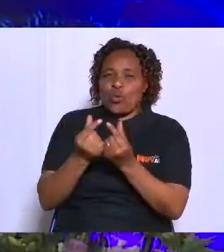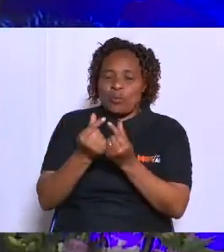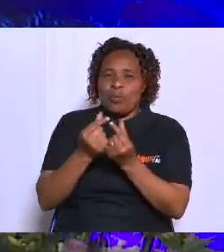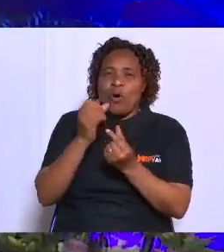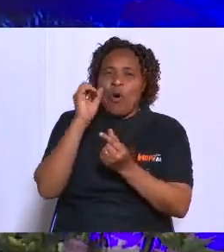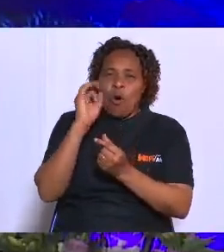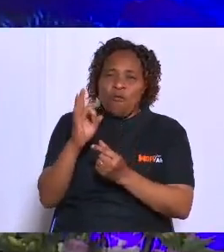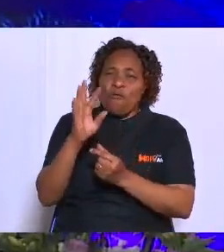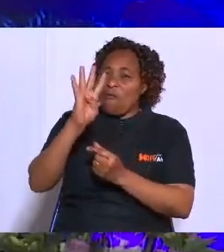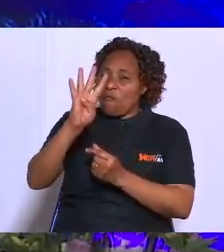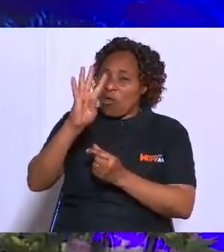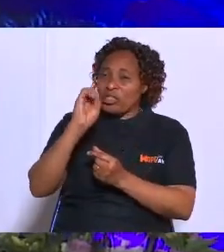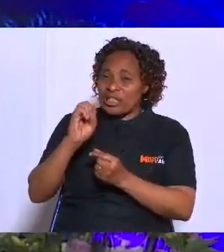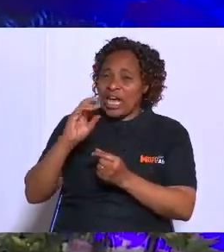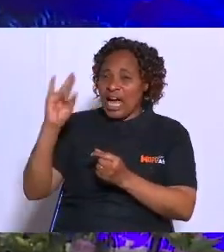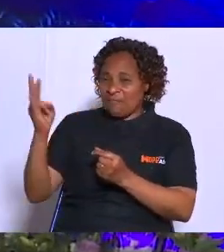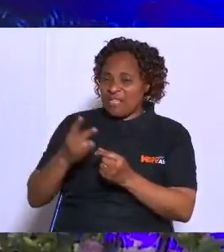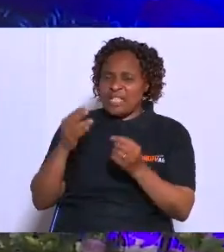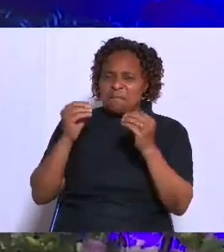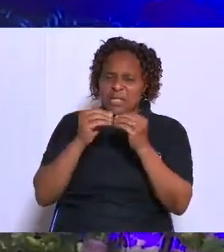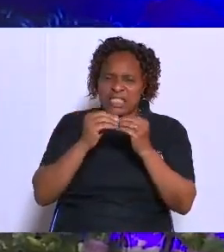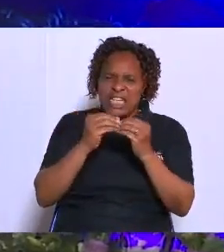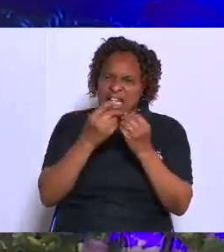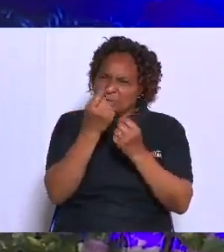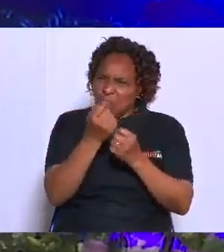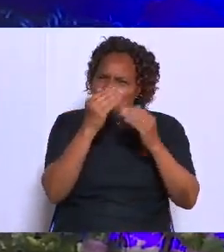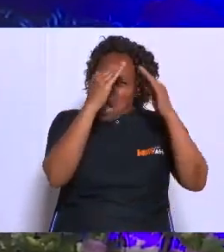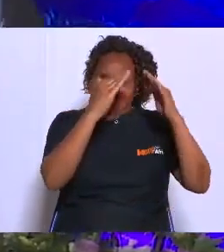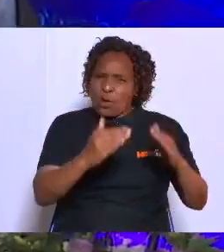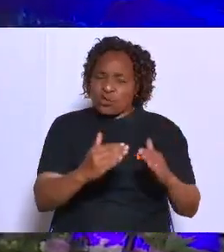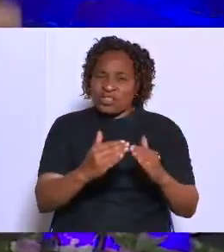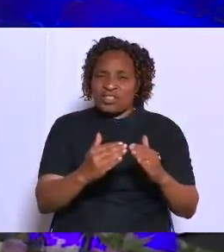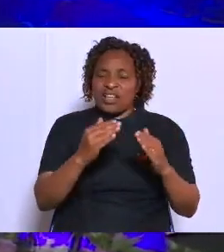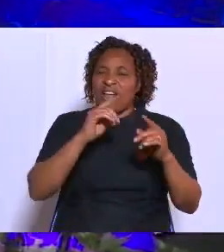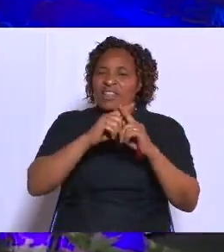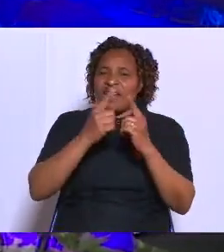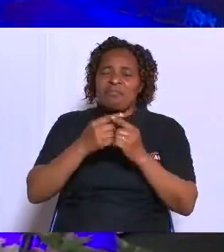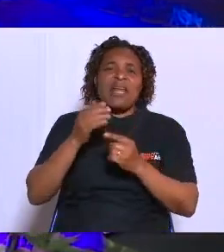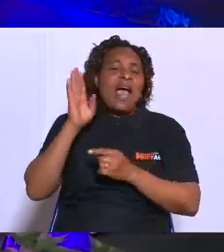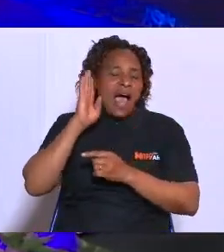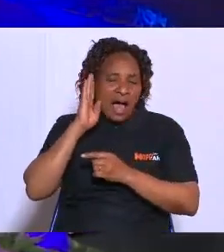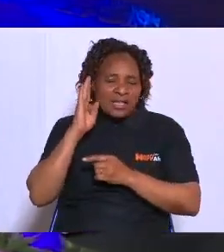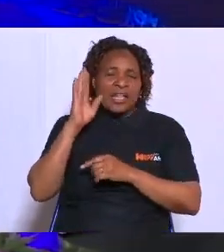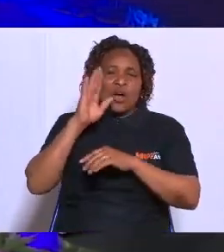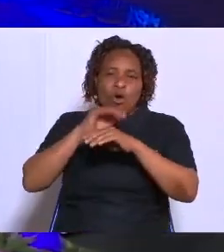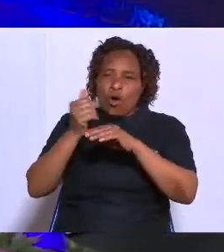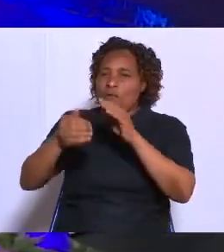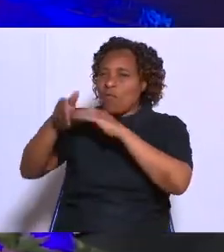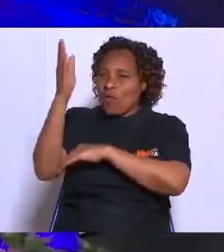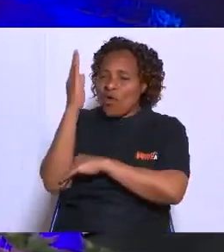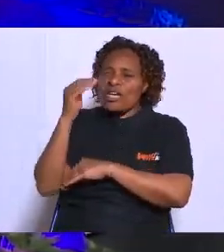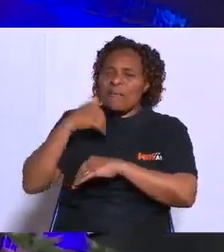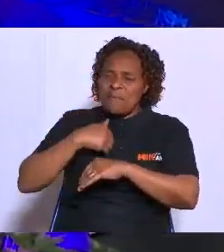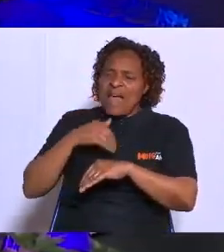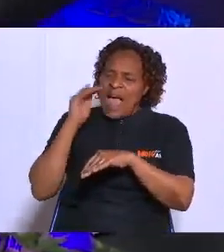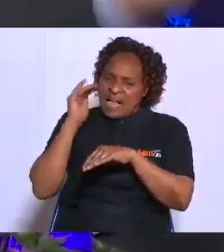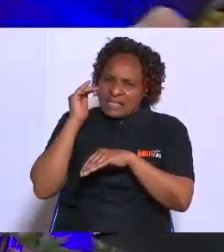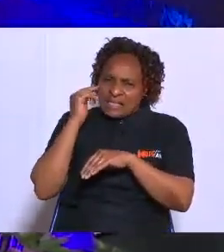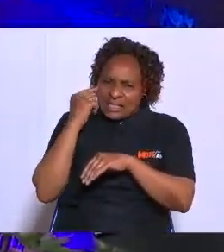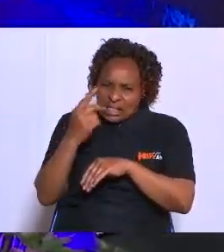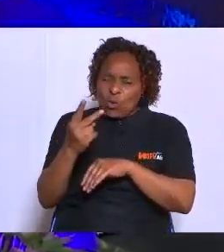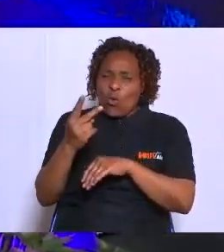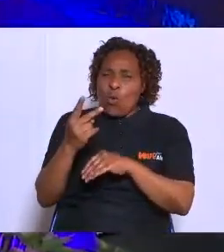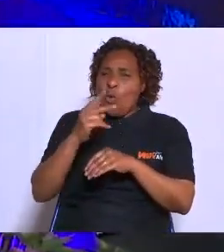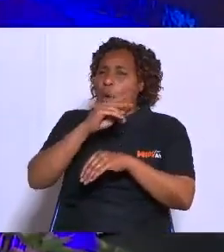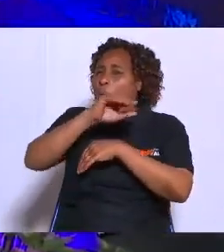40 Adventists meeting in a little small building but I heard the call of God I sensed that Around The